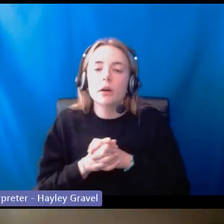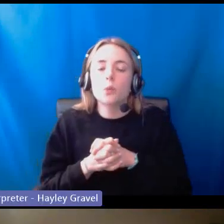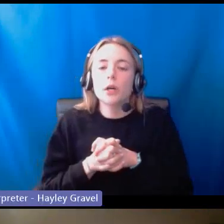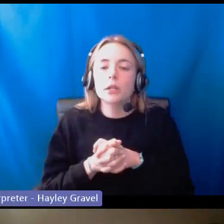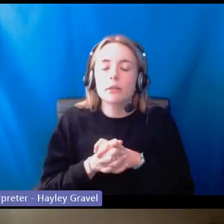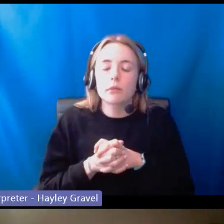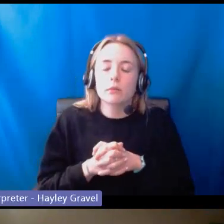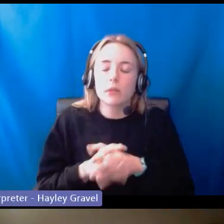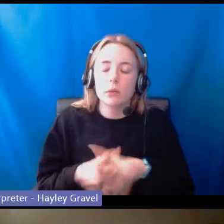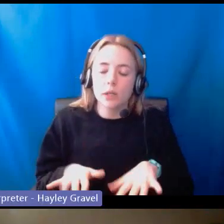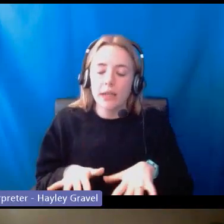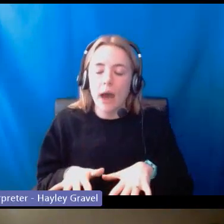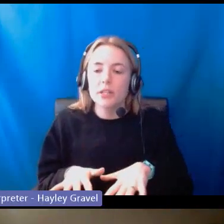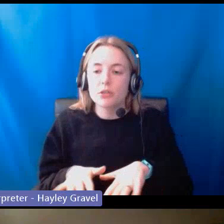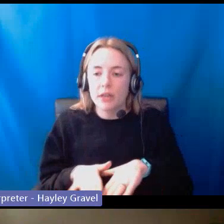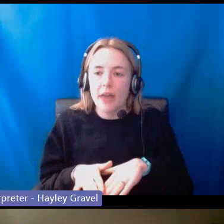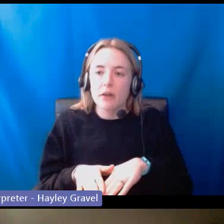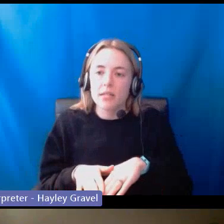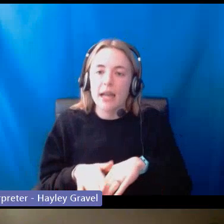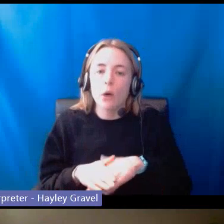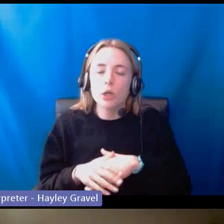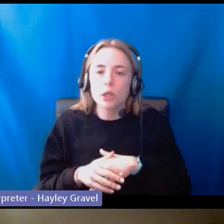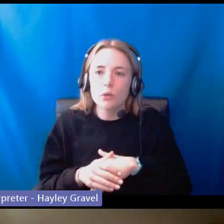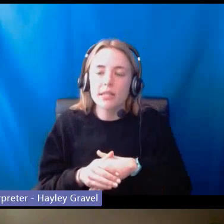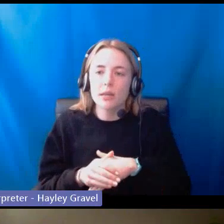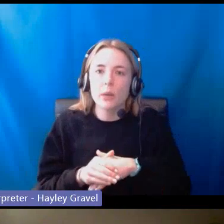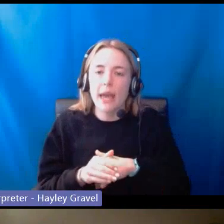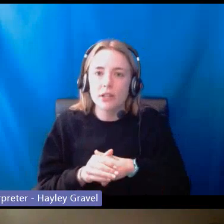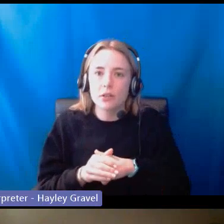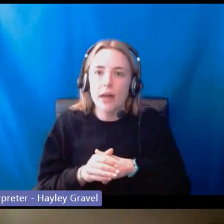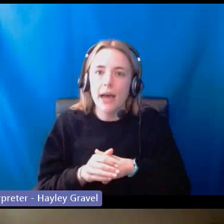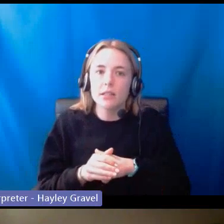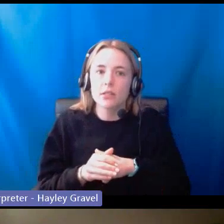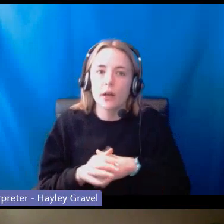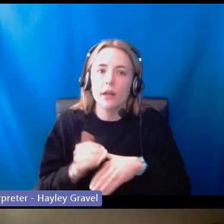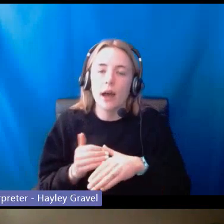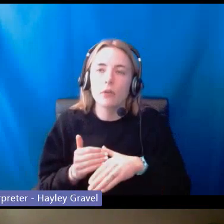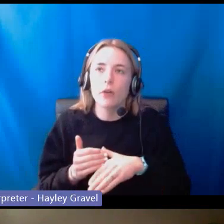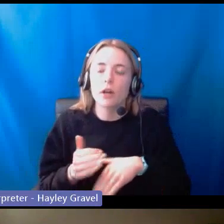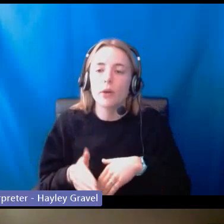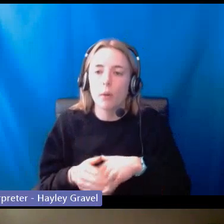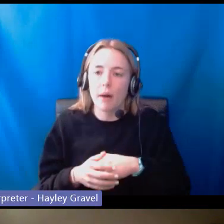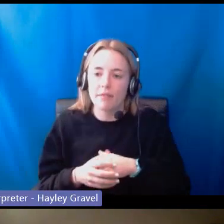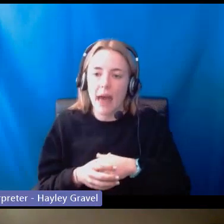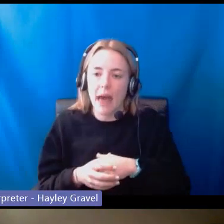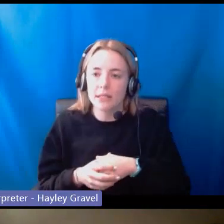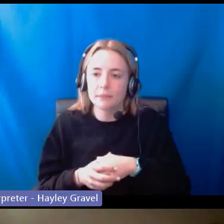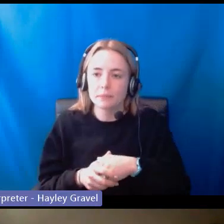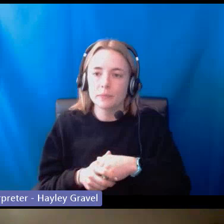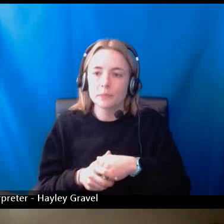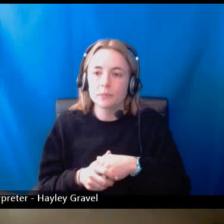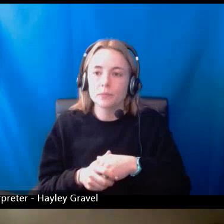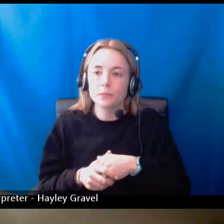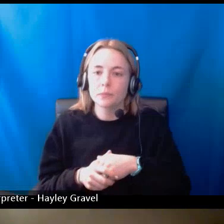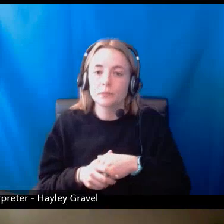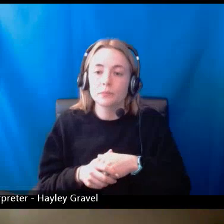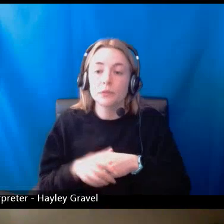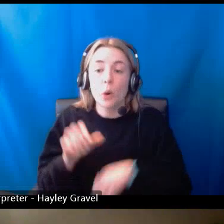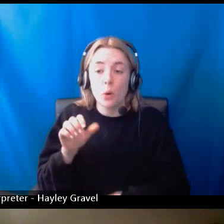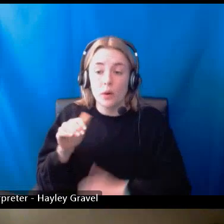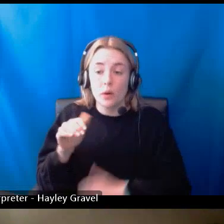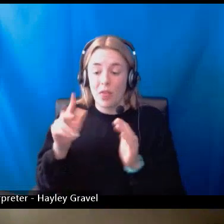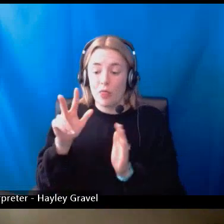So the word count is 3,000. How close can we get to that, and how far can we go above that?